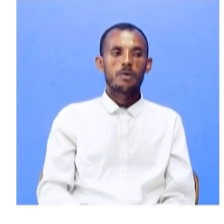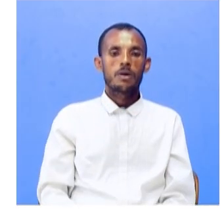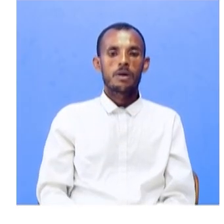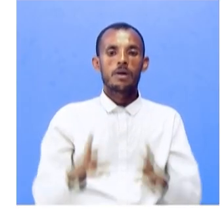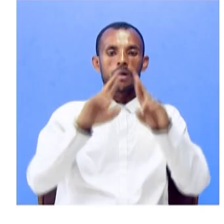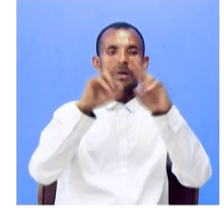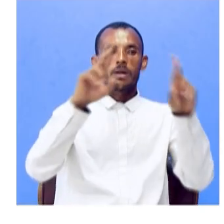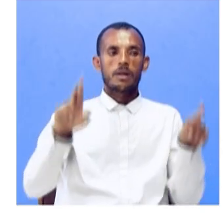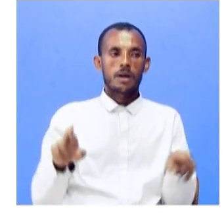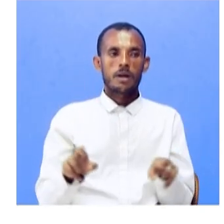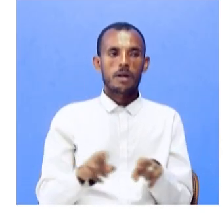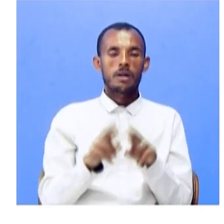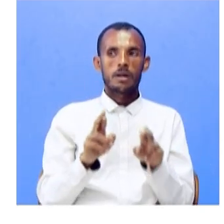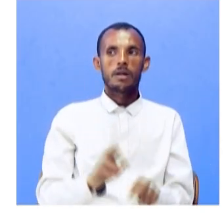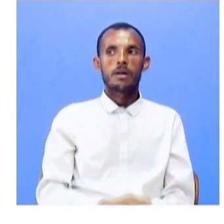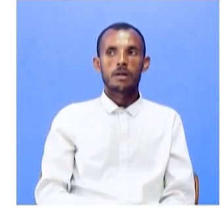rectangle.